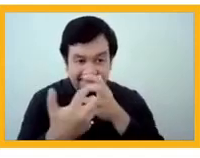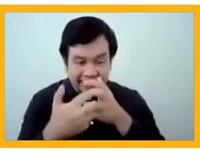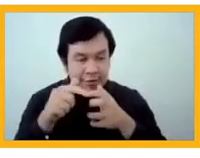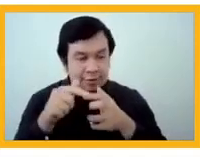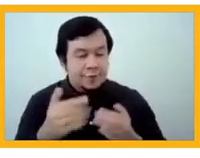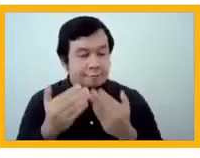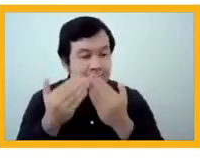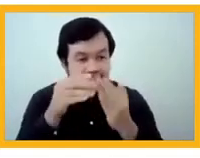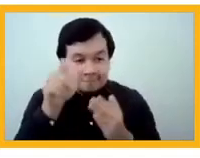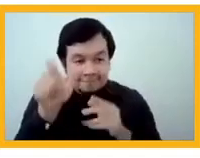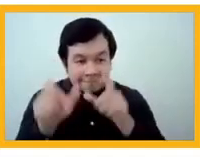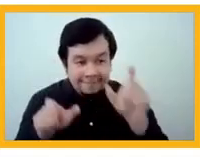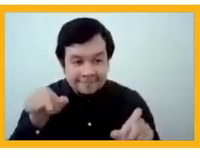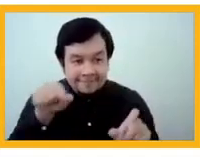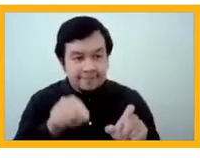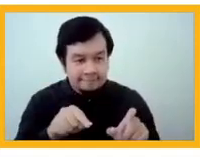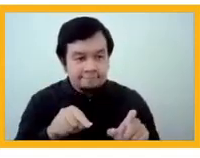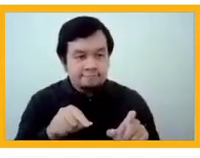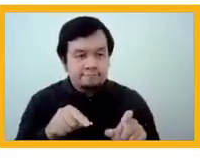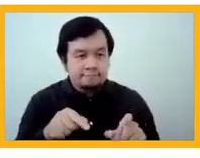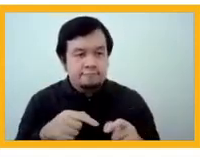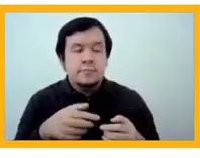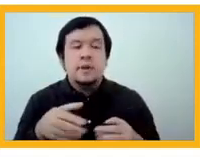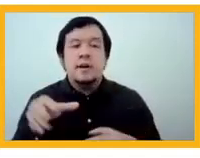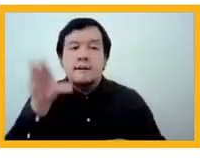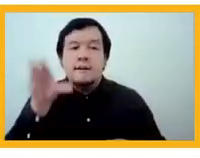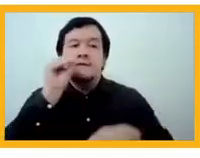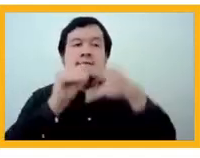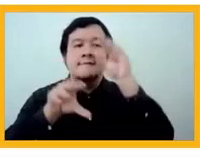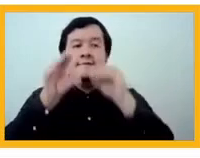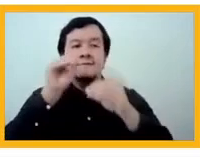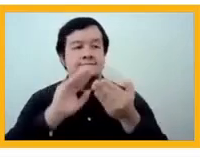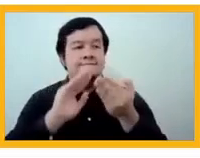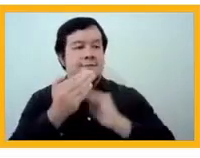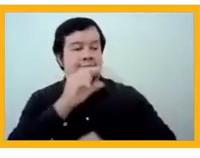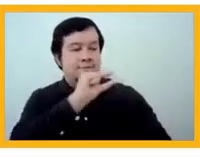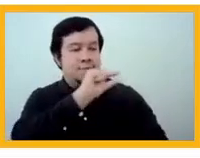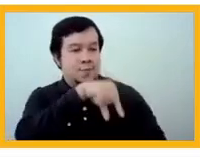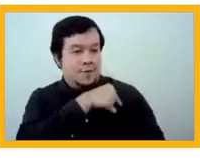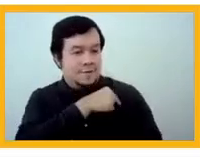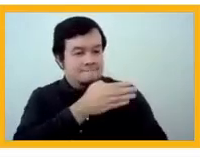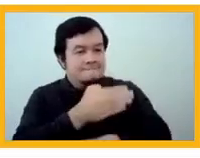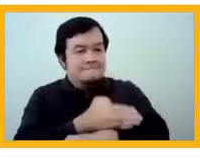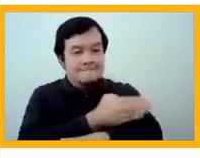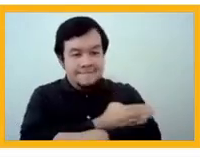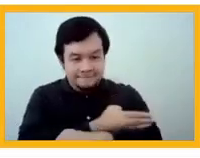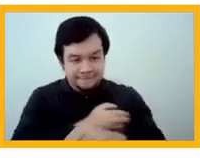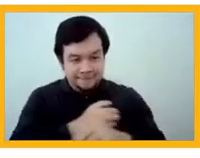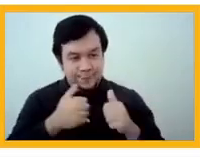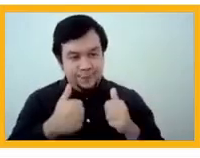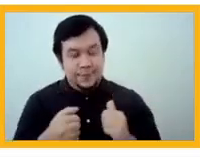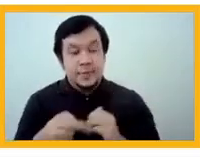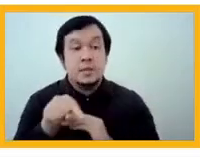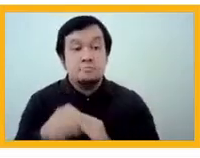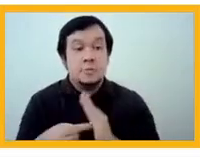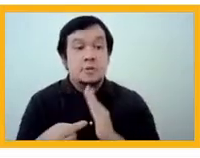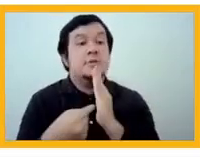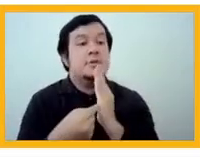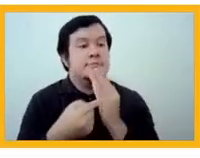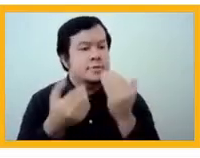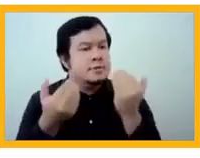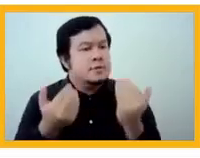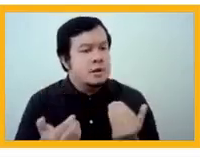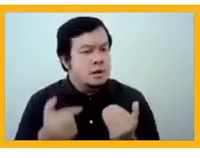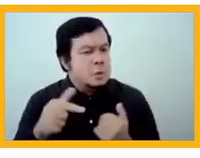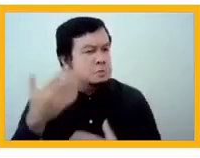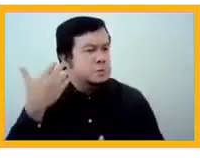ways, the technology allows us to come back to, you know, back in the day, education was the preserve of the elite, and you had